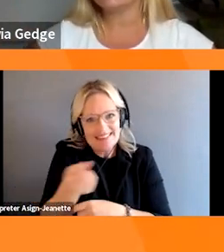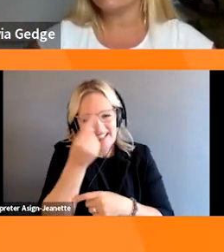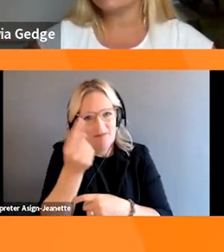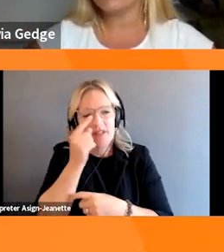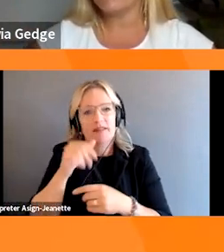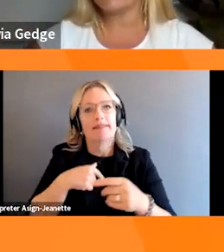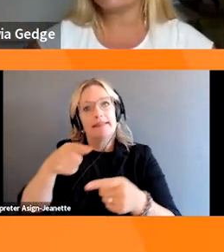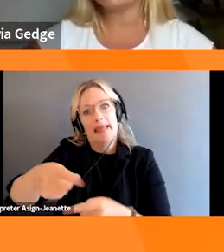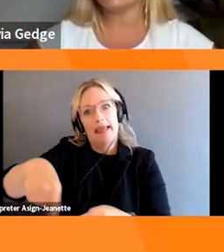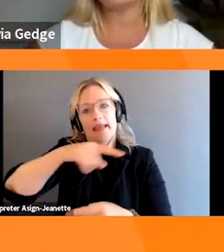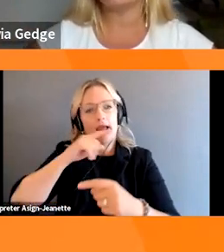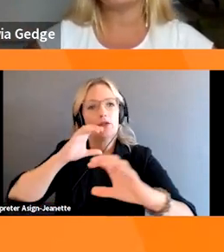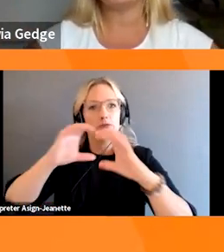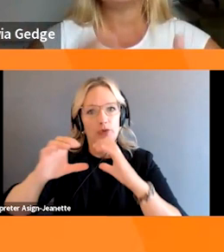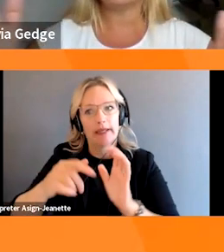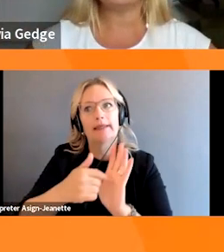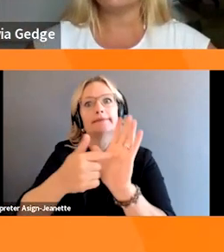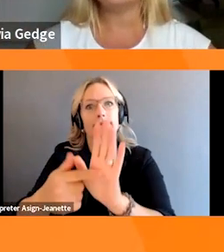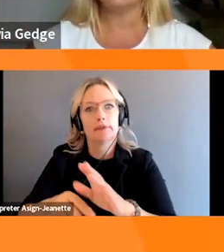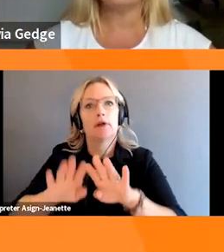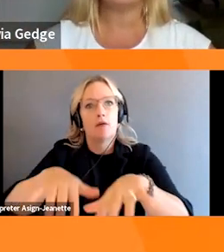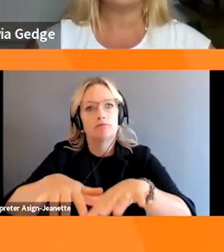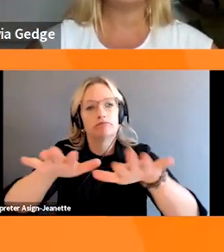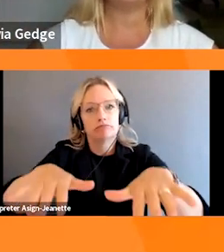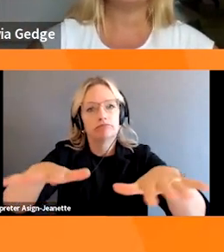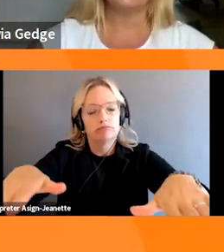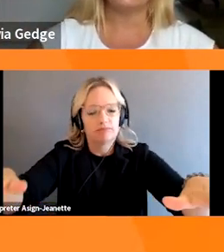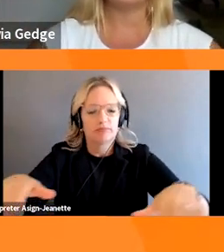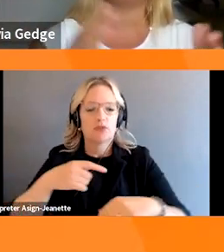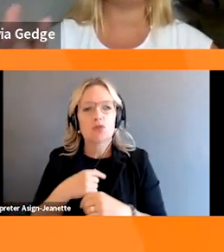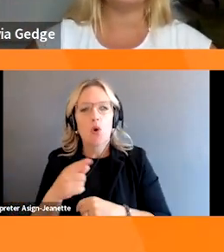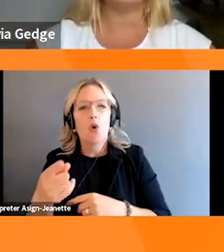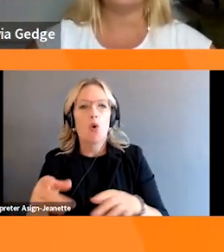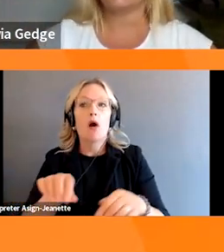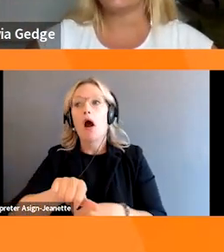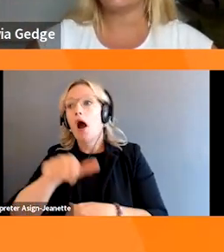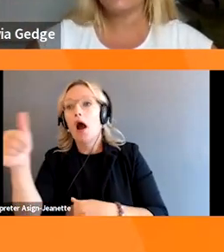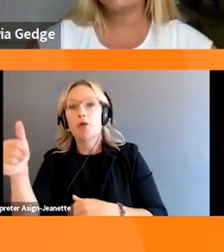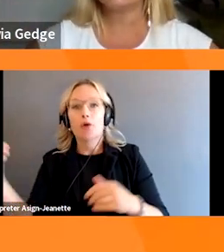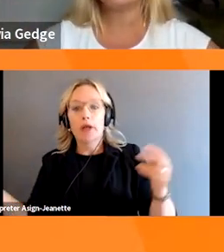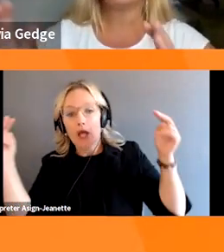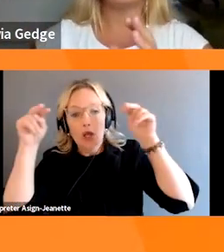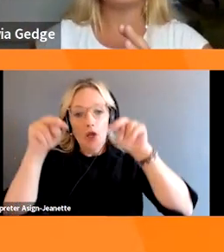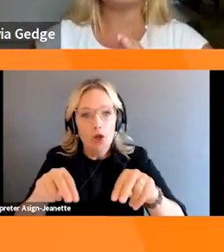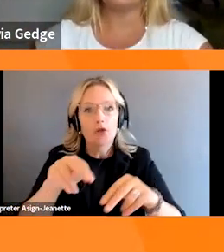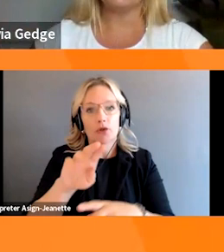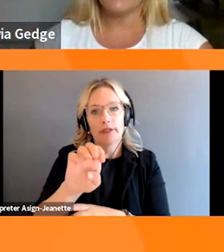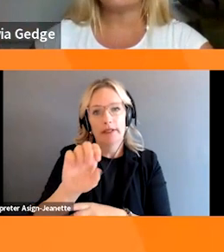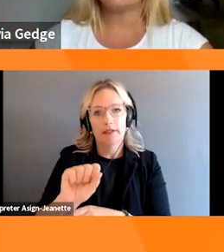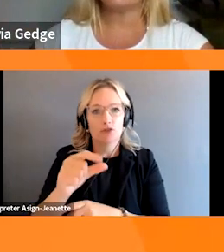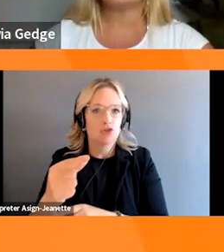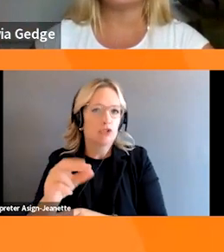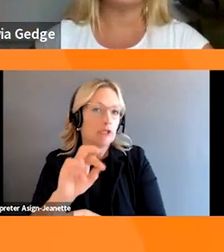there is service providers that can ultimately look at what you're doing within your ESG risk,